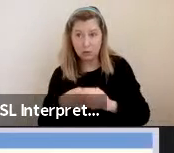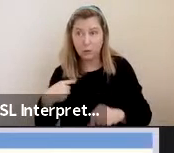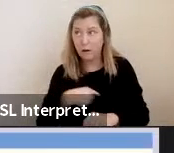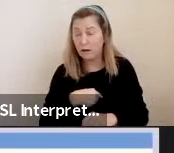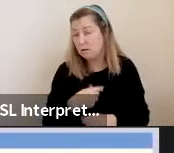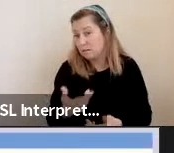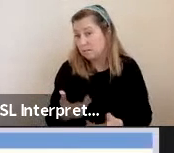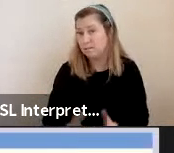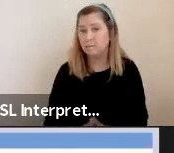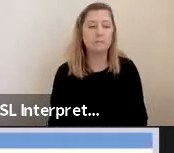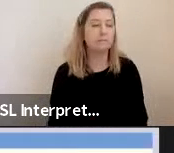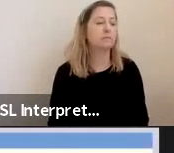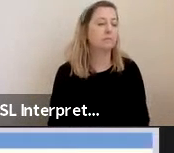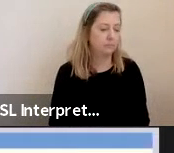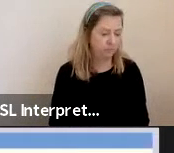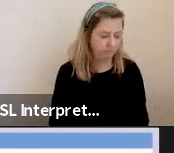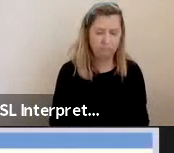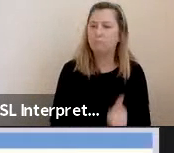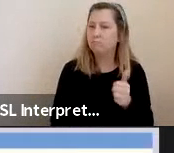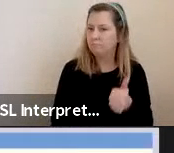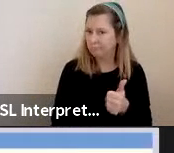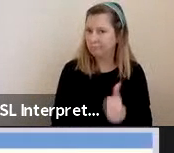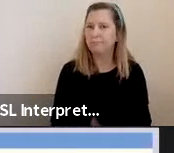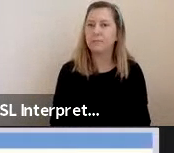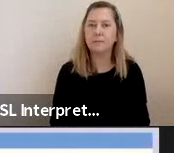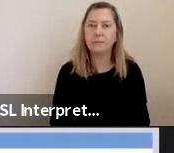us? Sure.